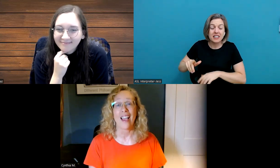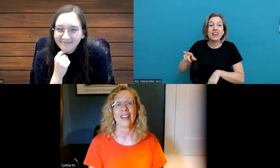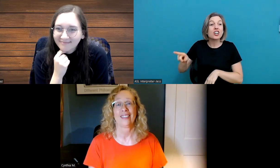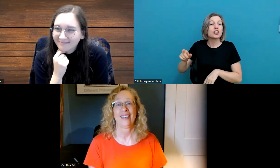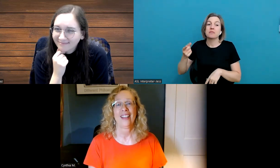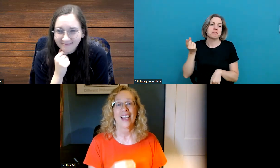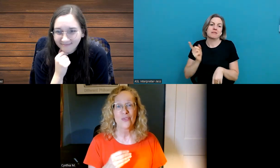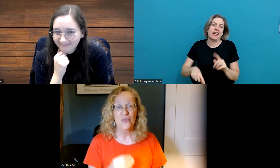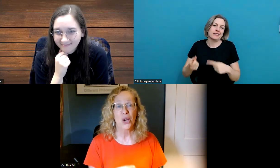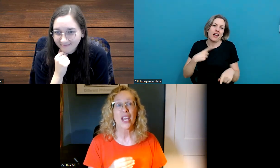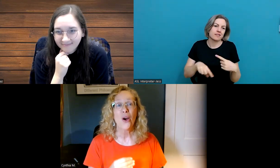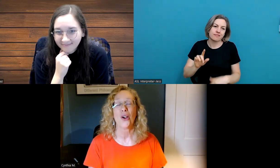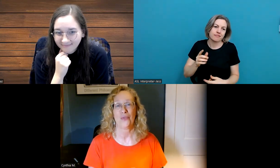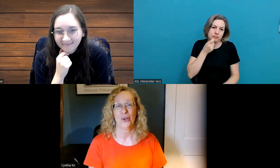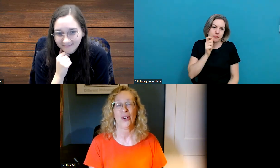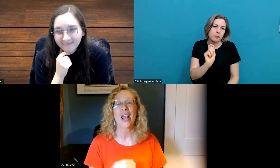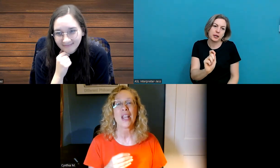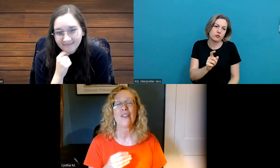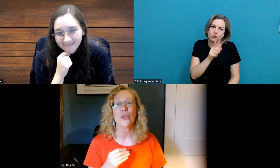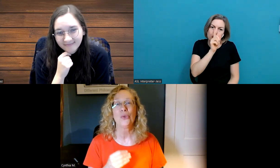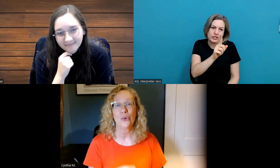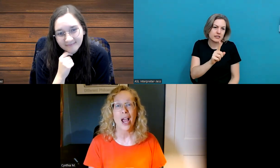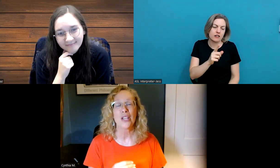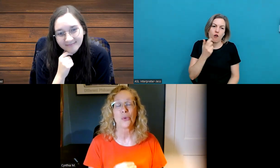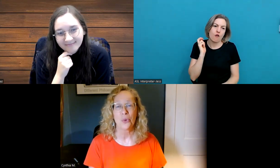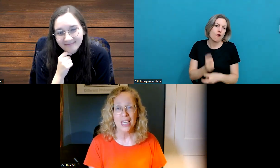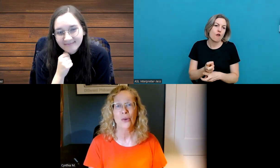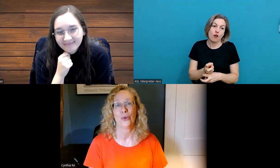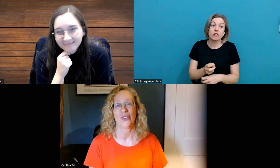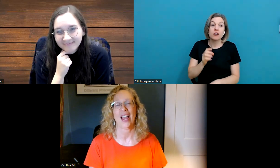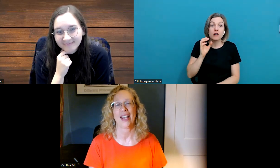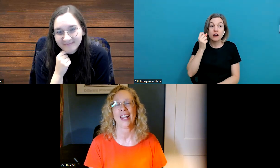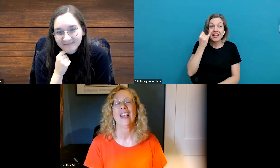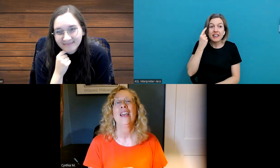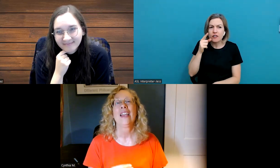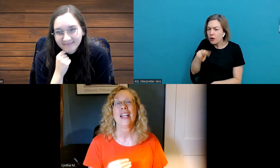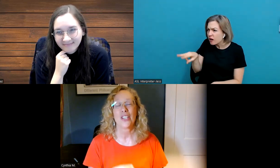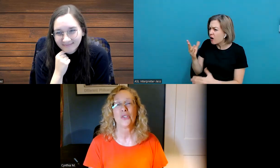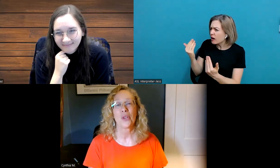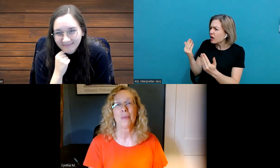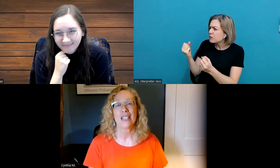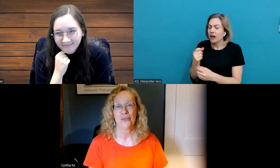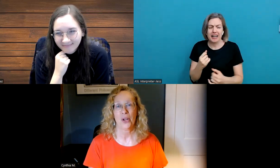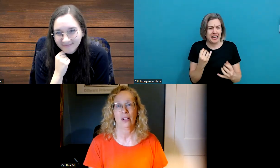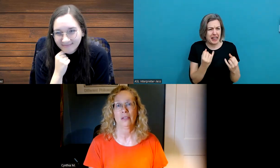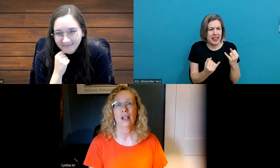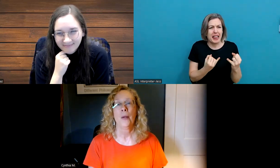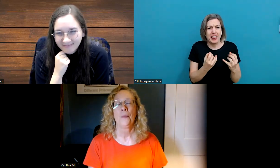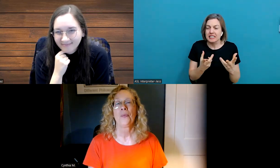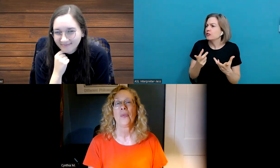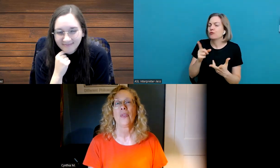cannot sign. It's very hard for her. And if you try to read her signing, it's extremely